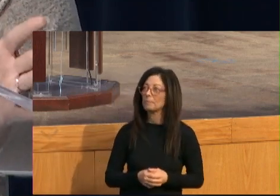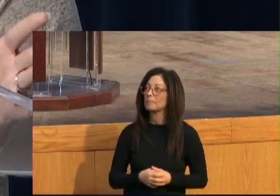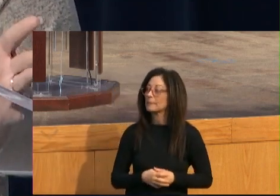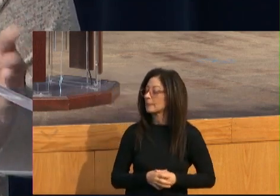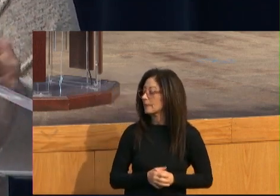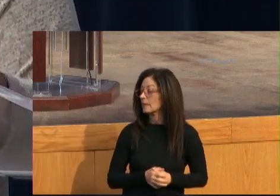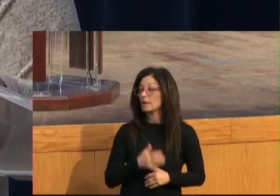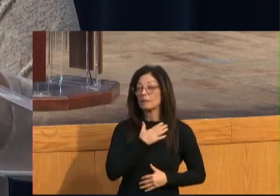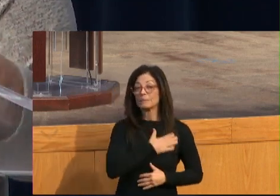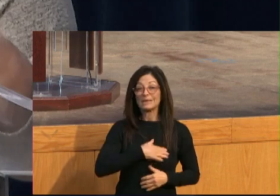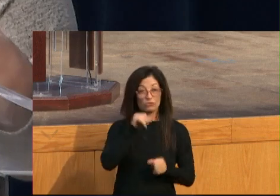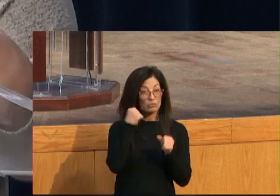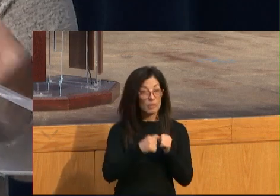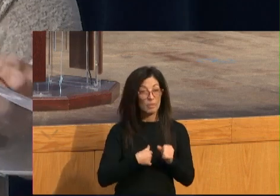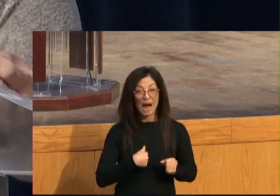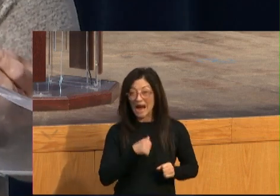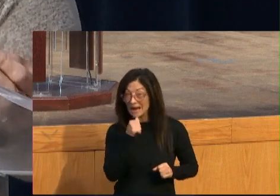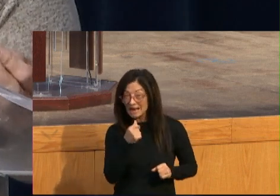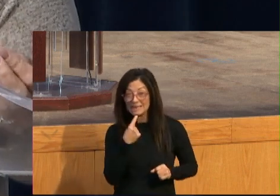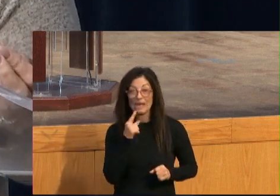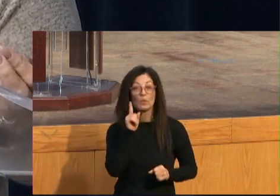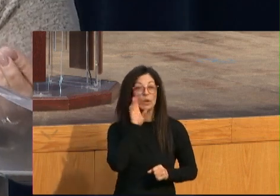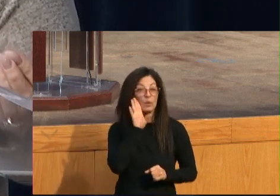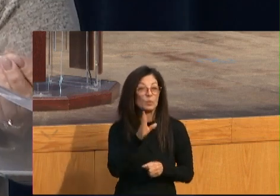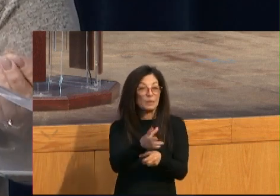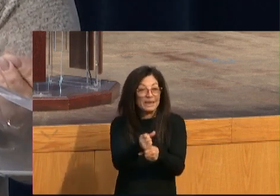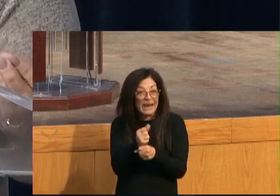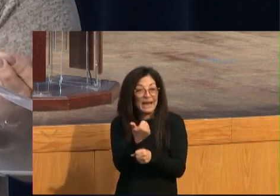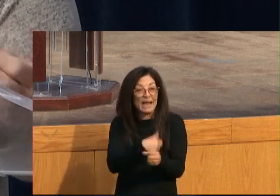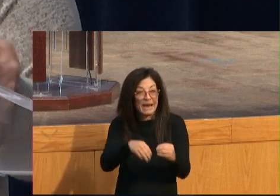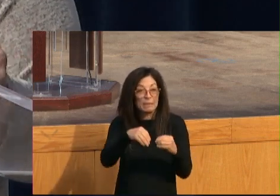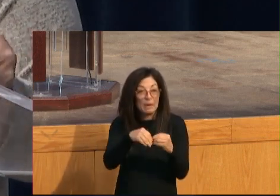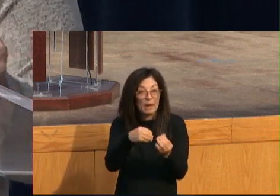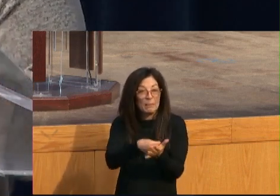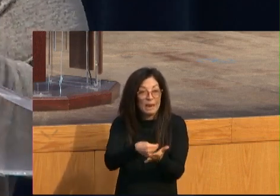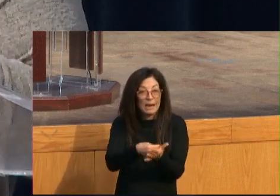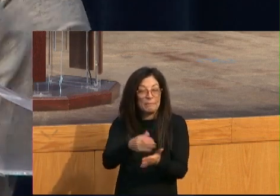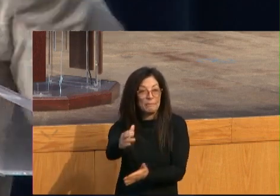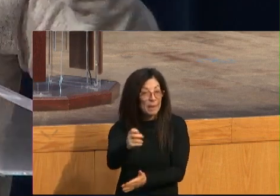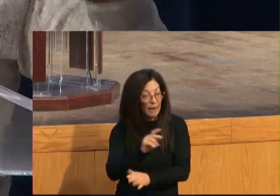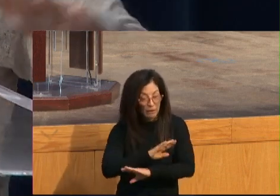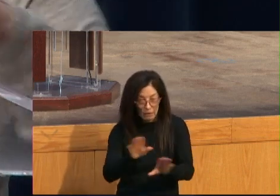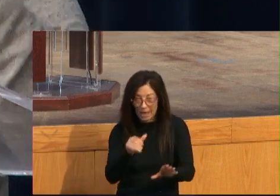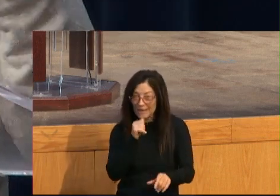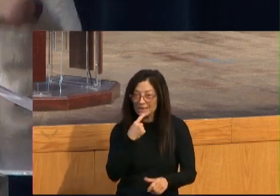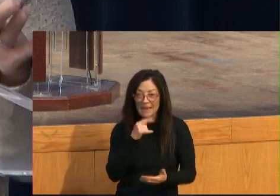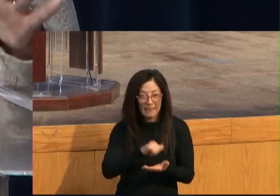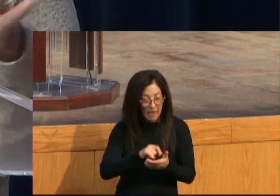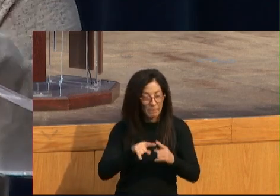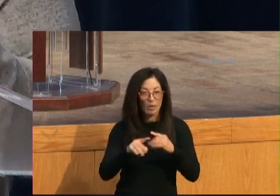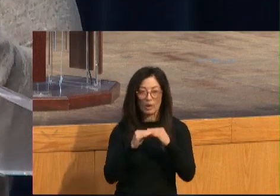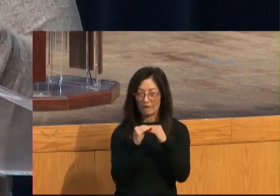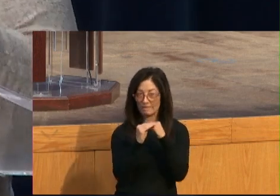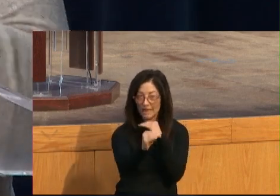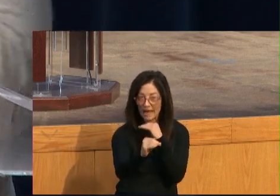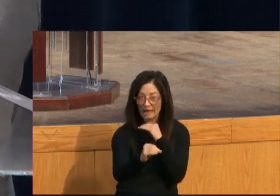Please remember, I did not say we were getting any money back, but we are flat. We are where we